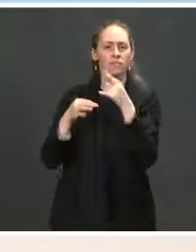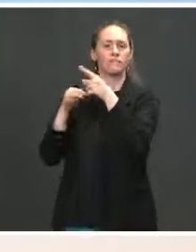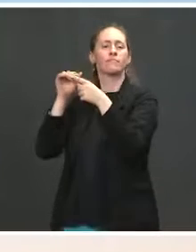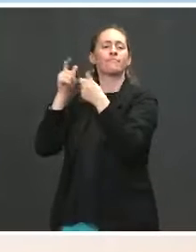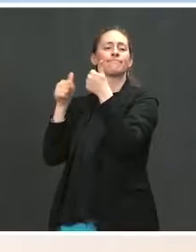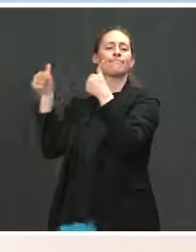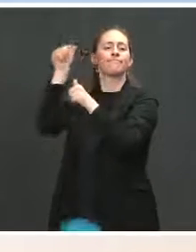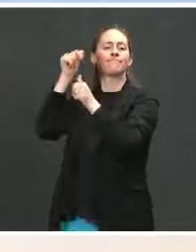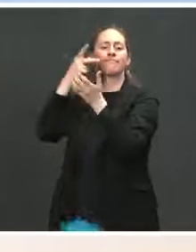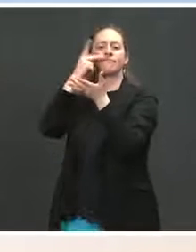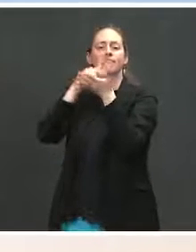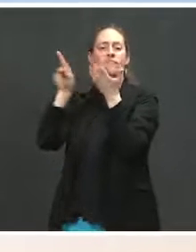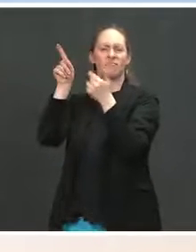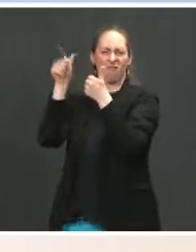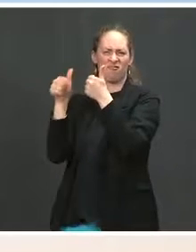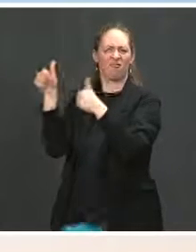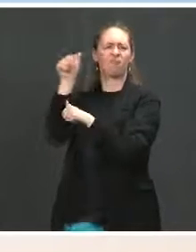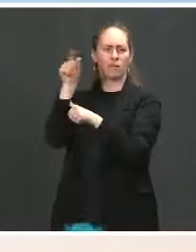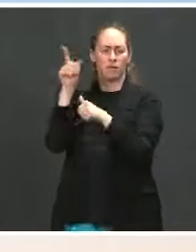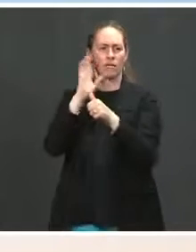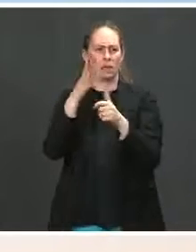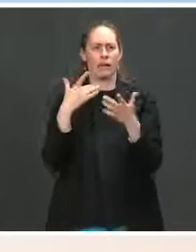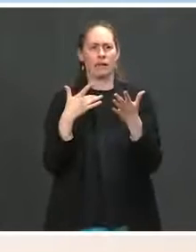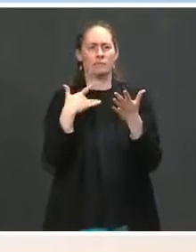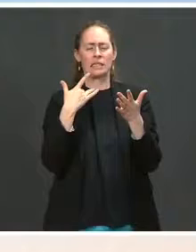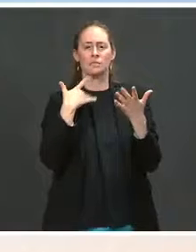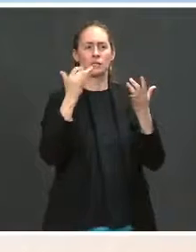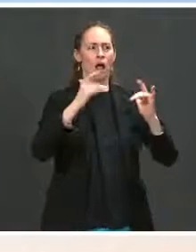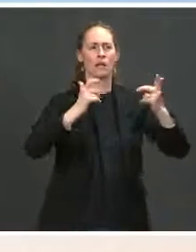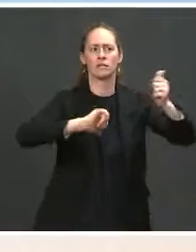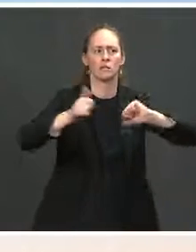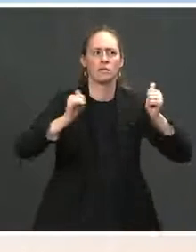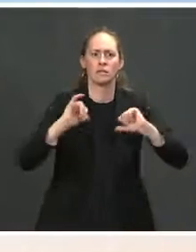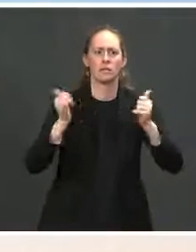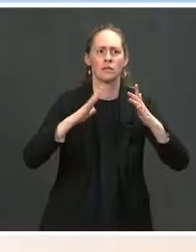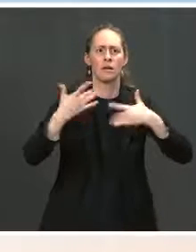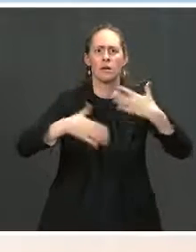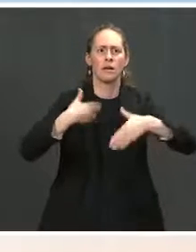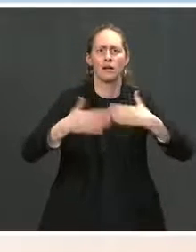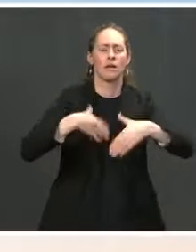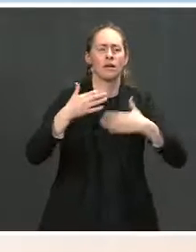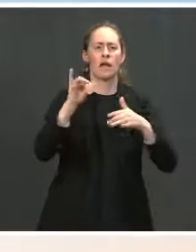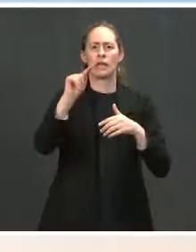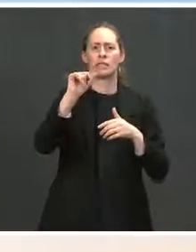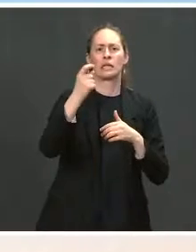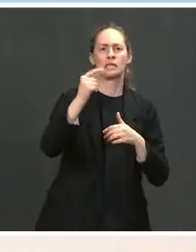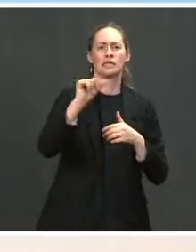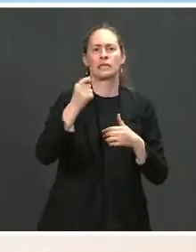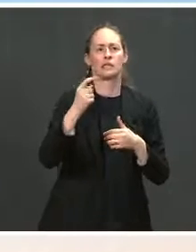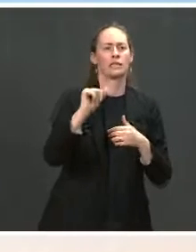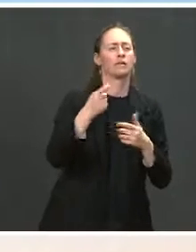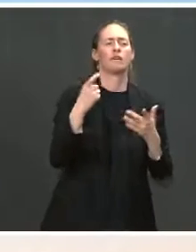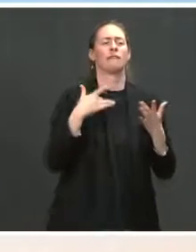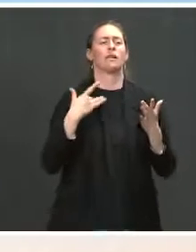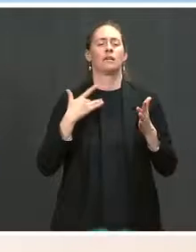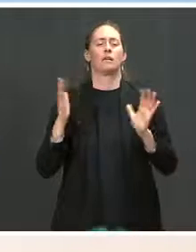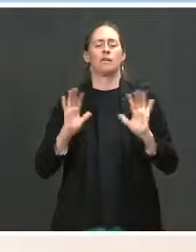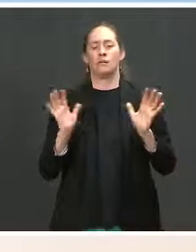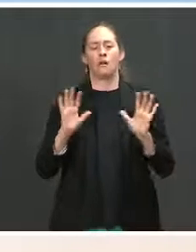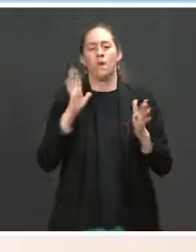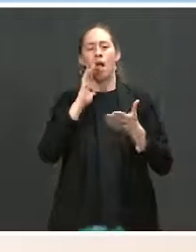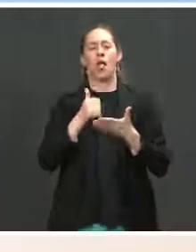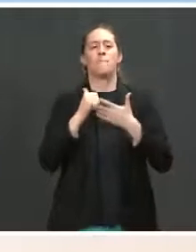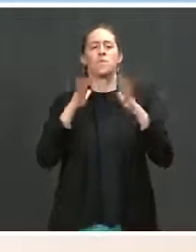on tax rates in countries, and this would be a way to do that, in her view and their view. But in terms of a discussion